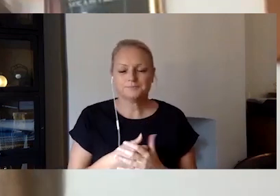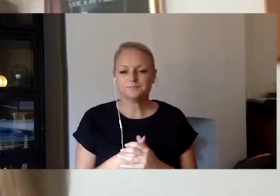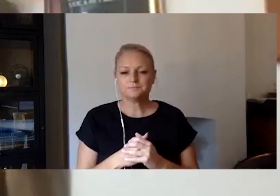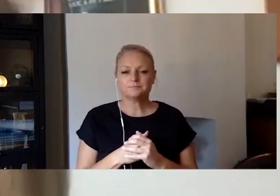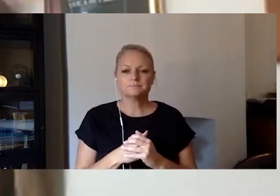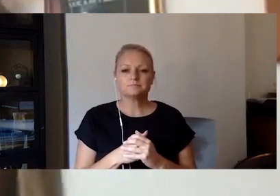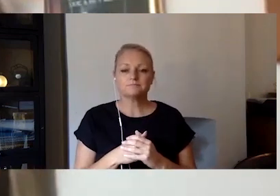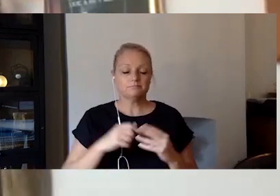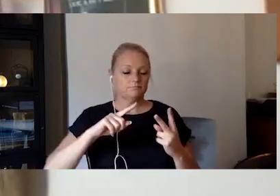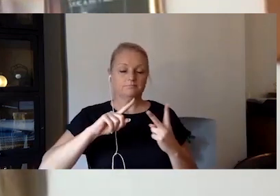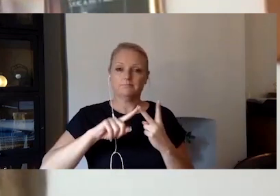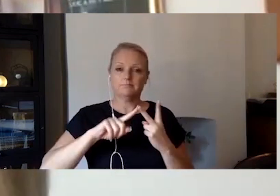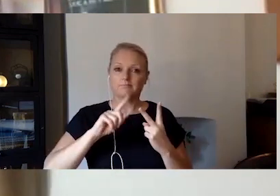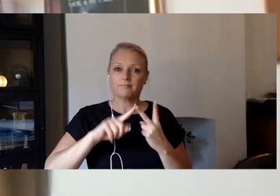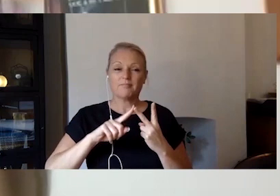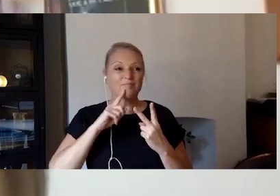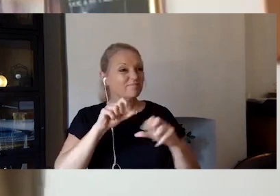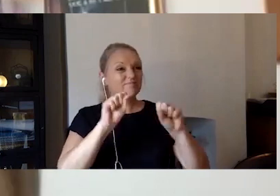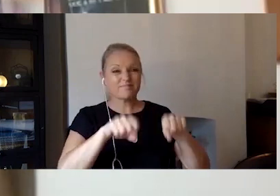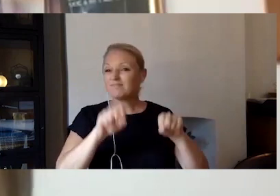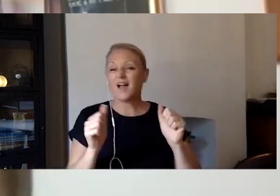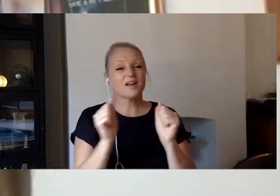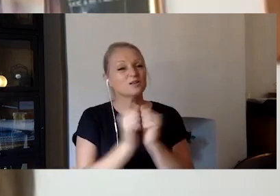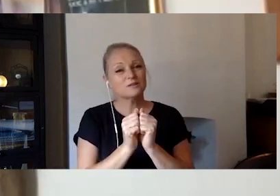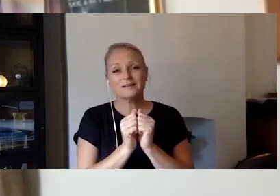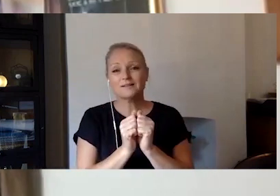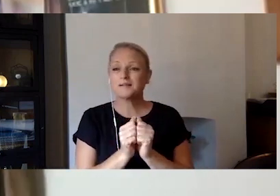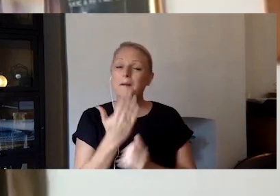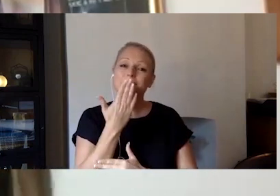similar, just taking care of yourself and others,